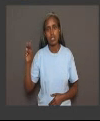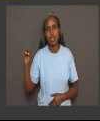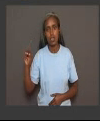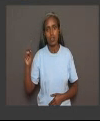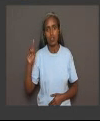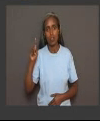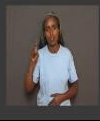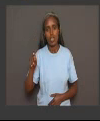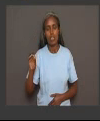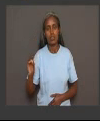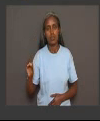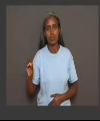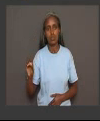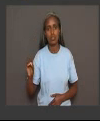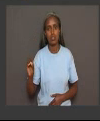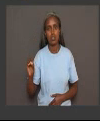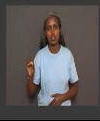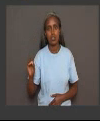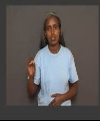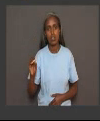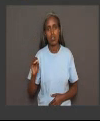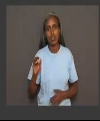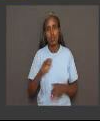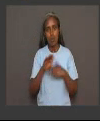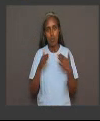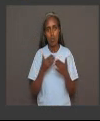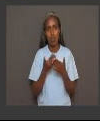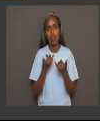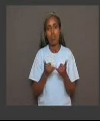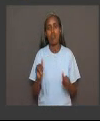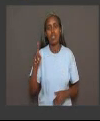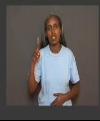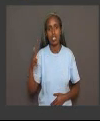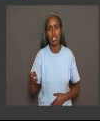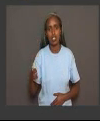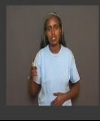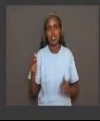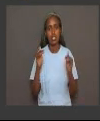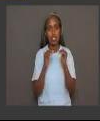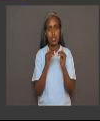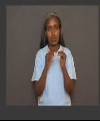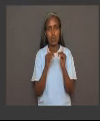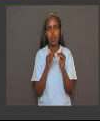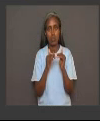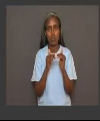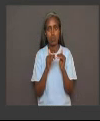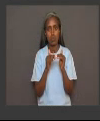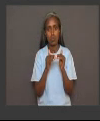sine of x naught all over h is equal